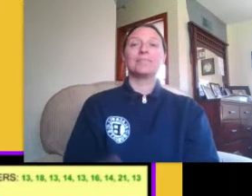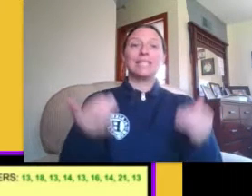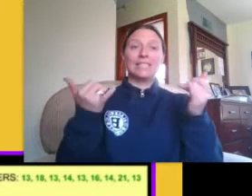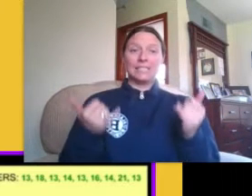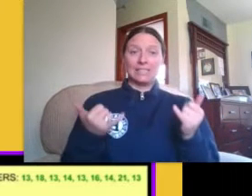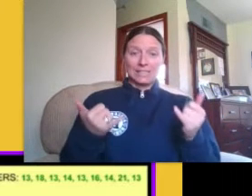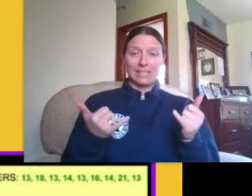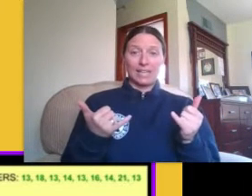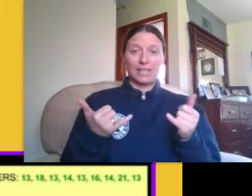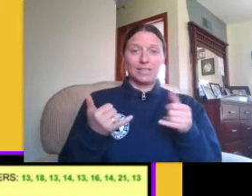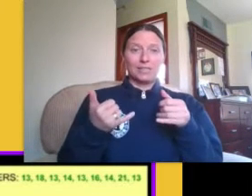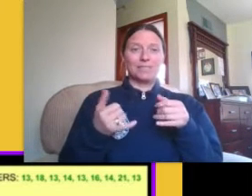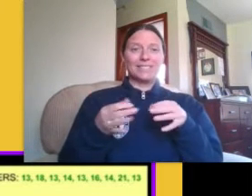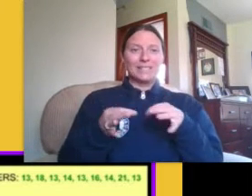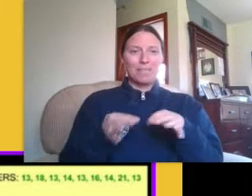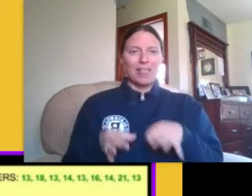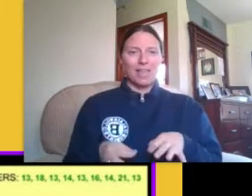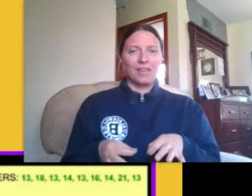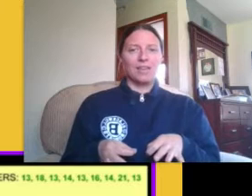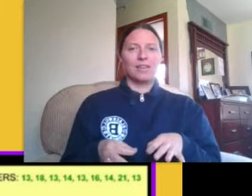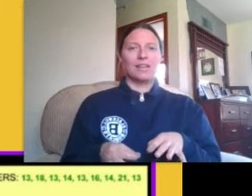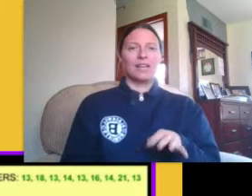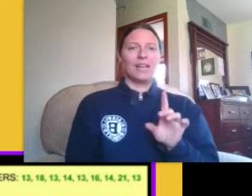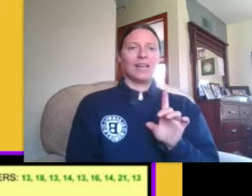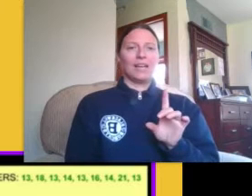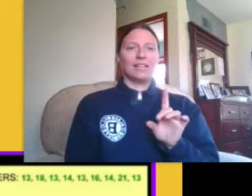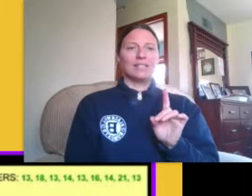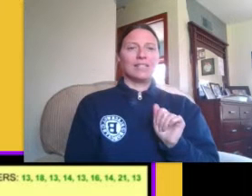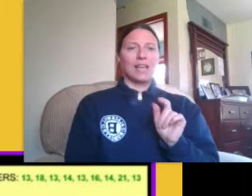Today we're going to describe a set of